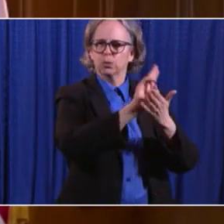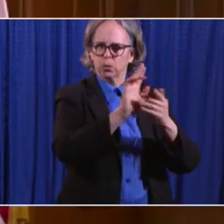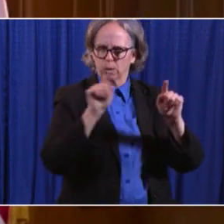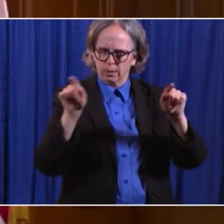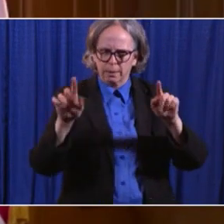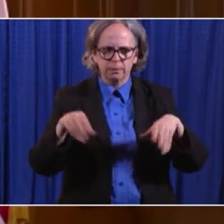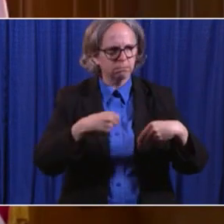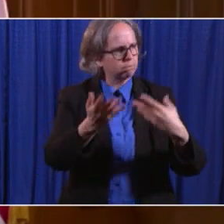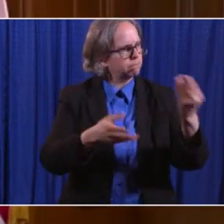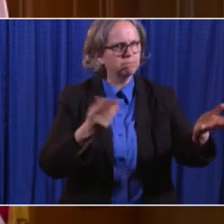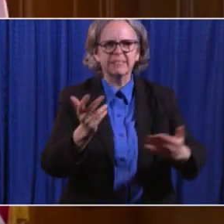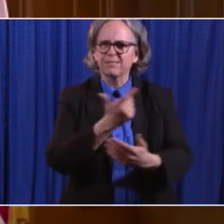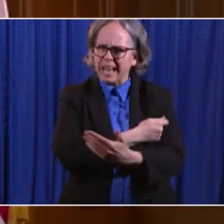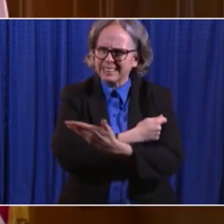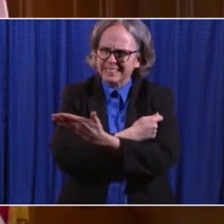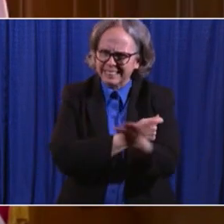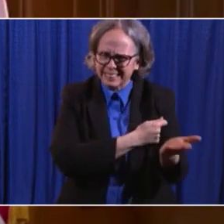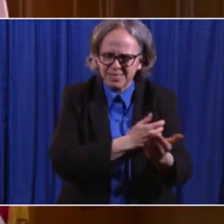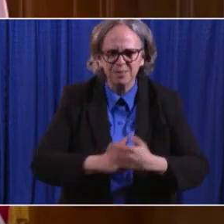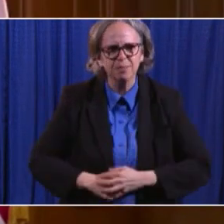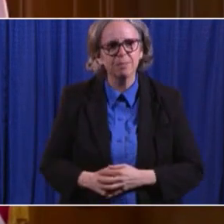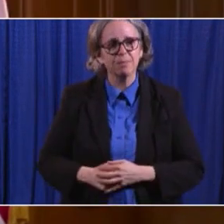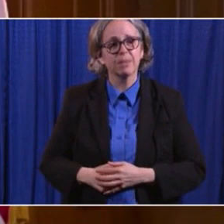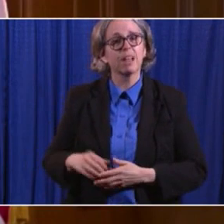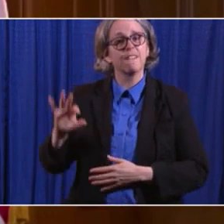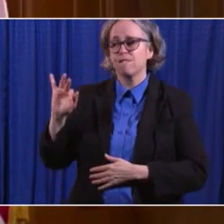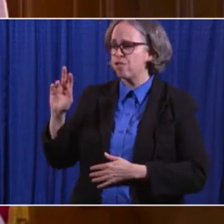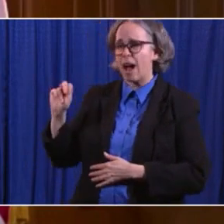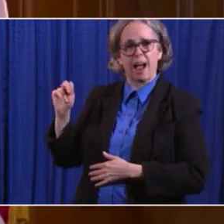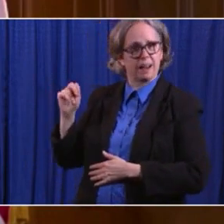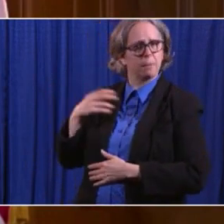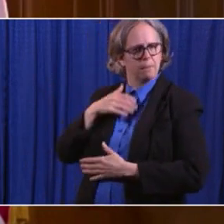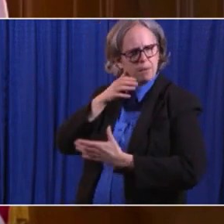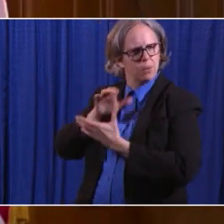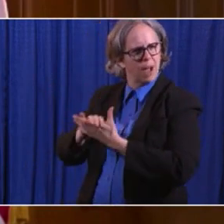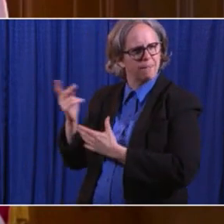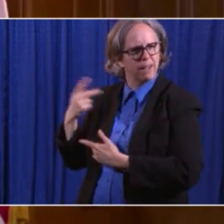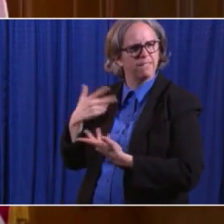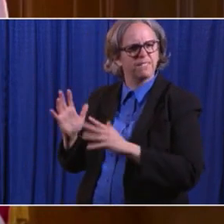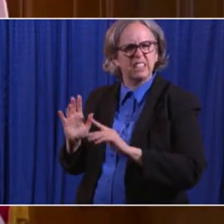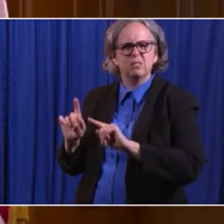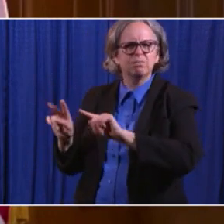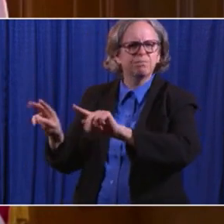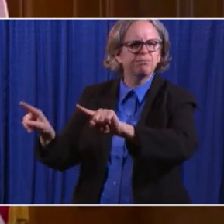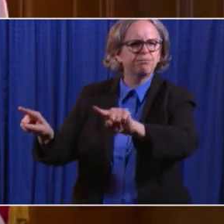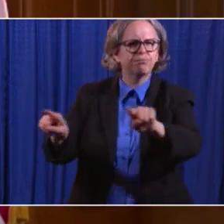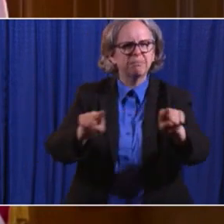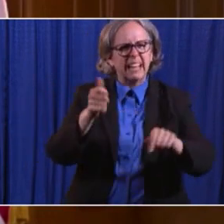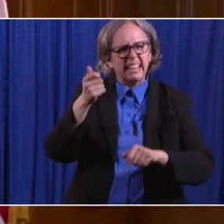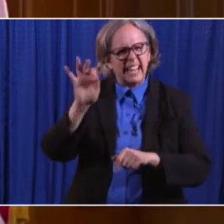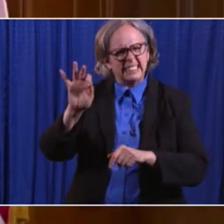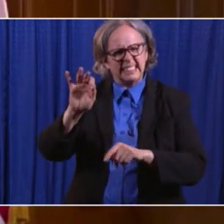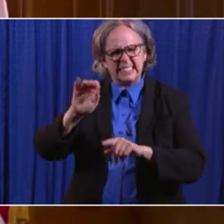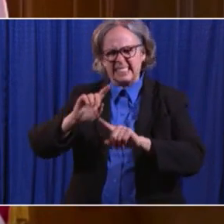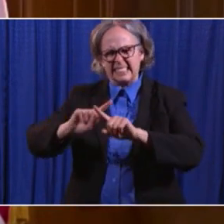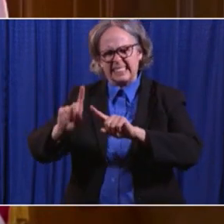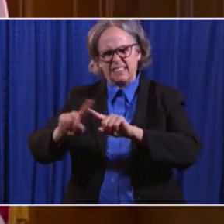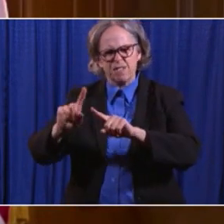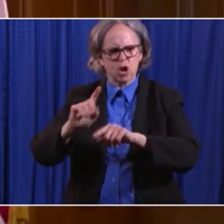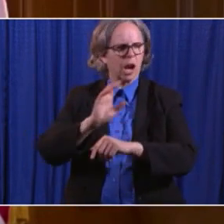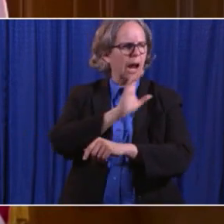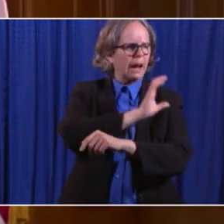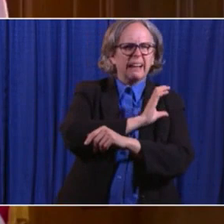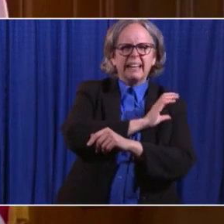think, to 19 different vaccination sites around the state, and yeah, each one is unique, each one is different, but they all